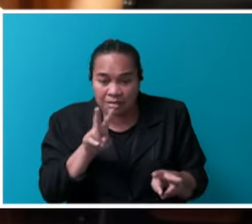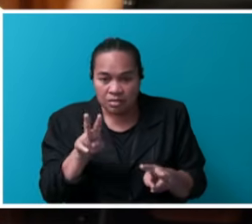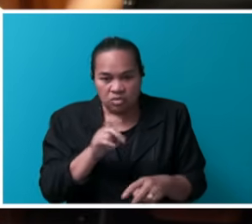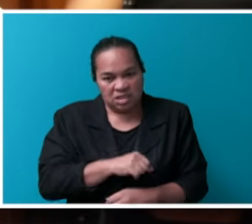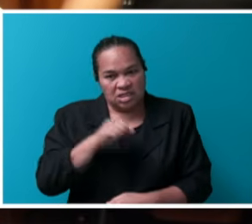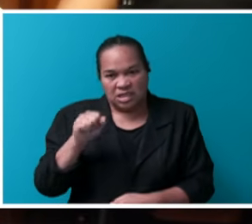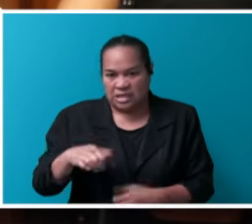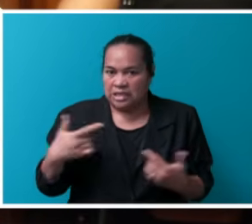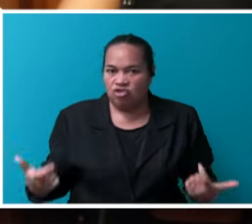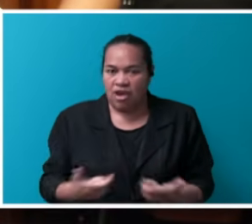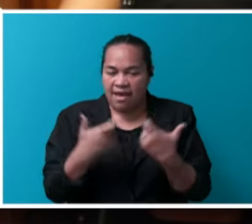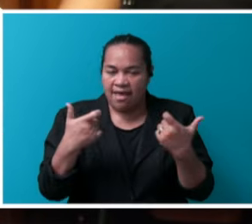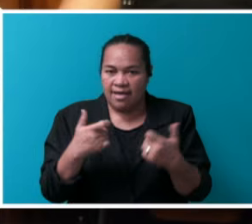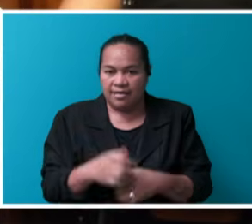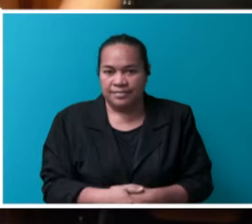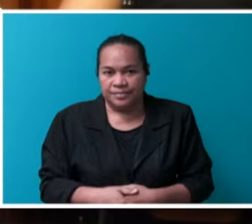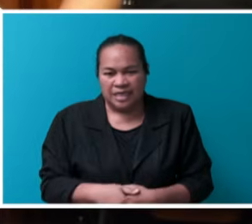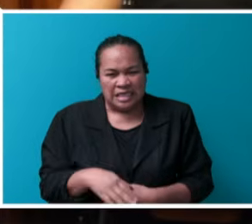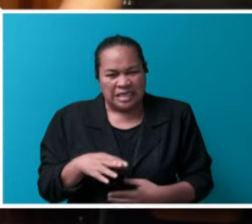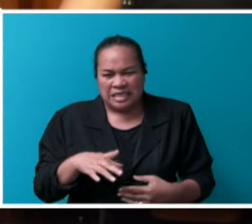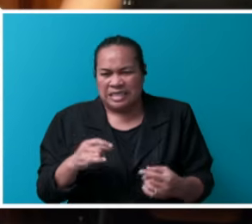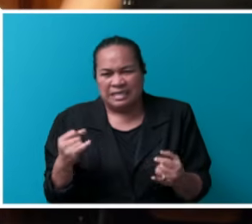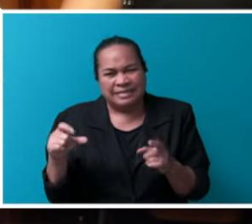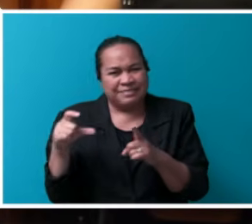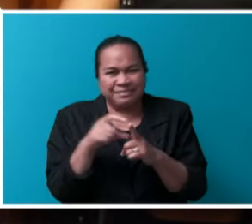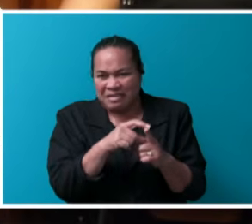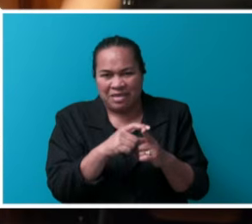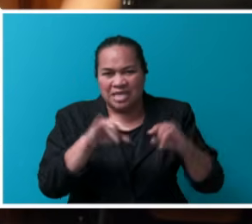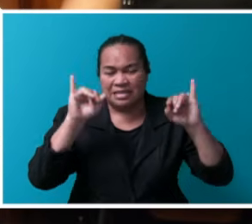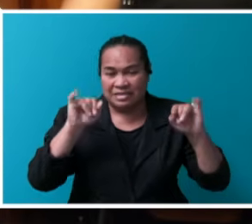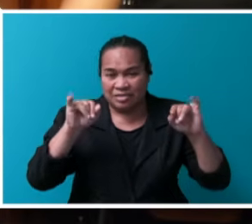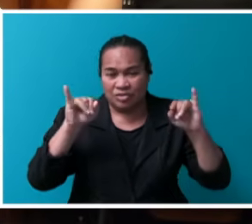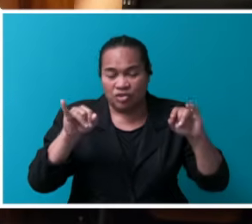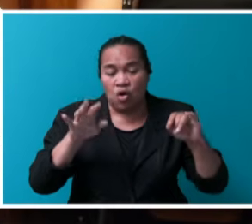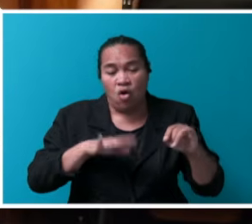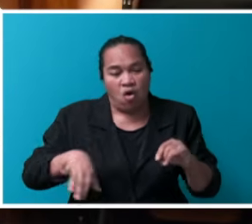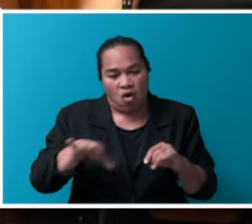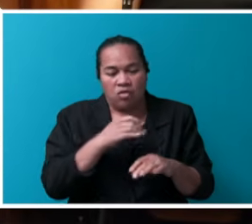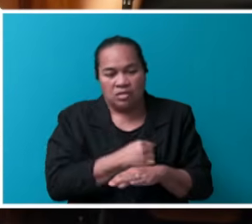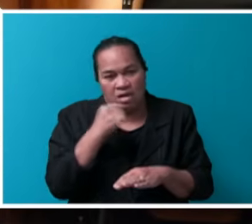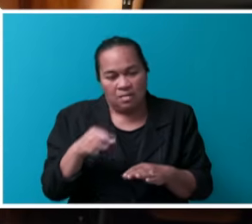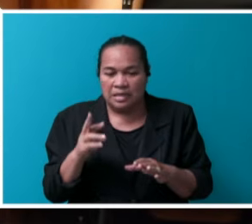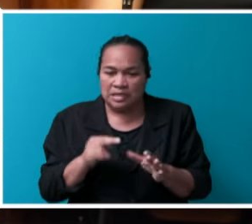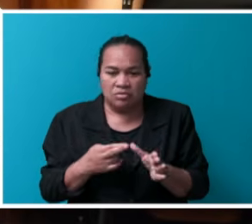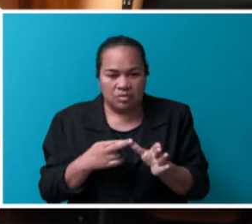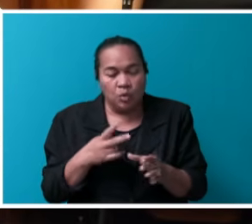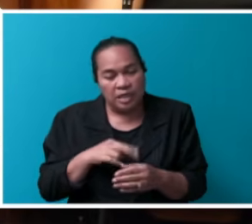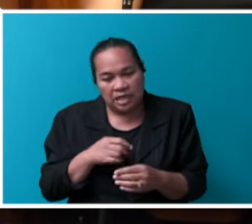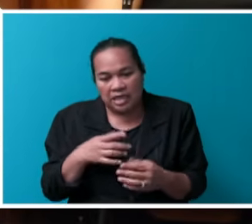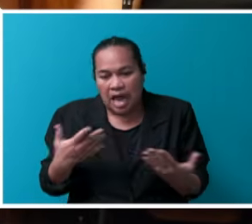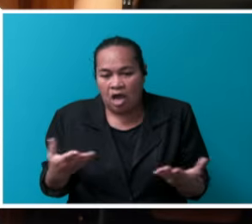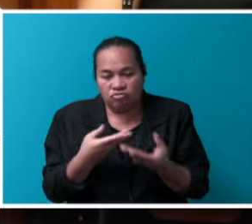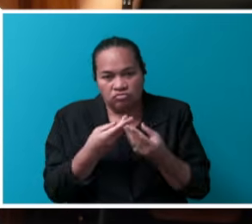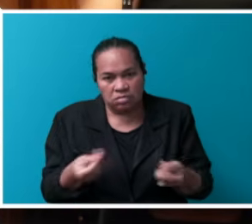national challenges. These are complex issues. They need a whole nation response. We need to tackle this head-on and in a coordinated